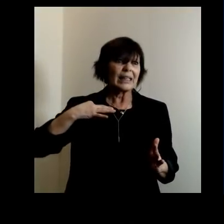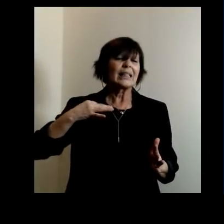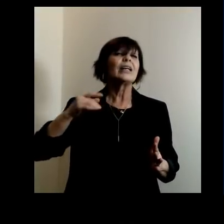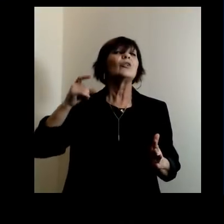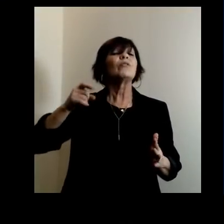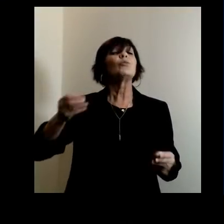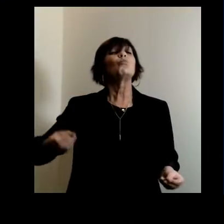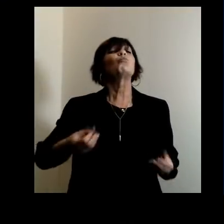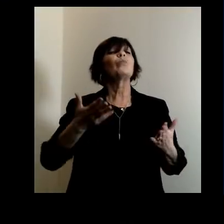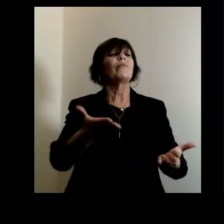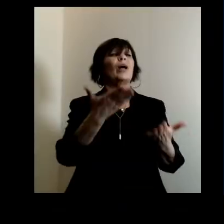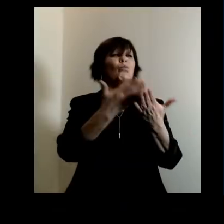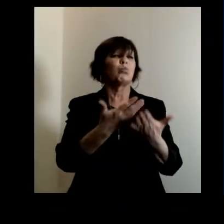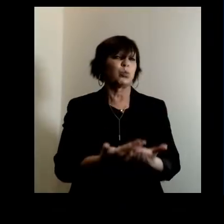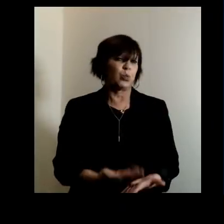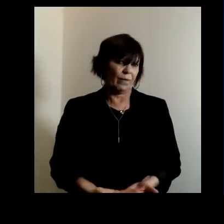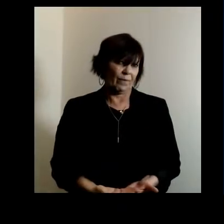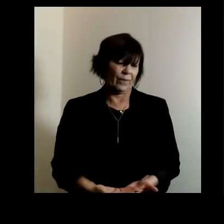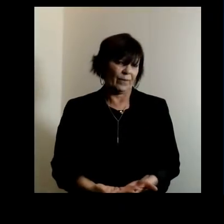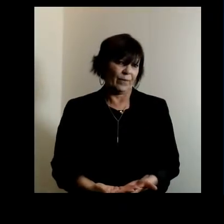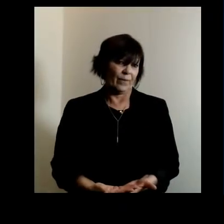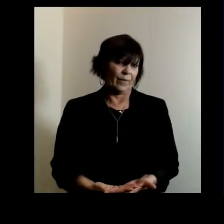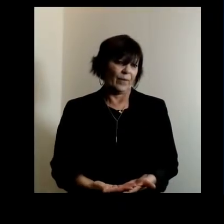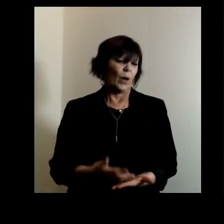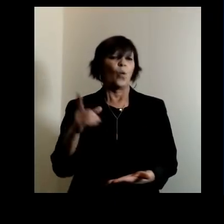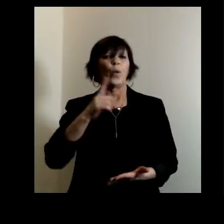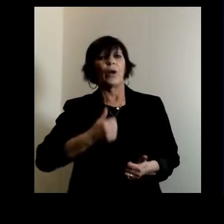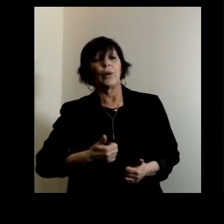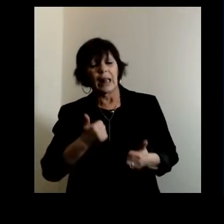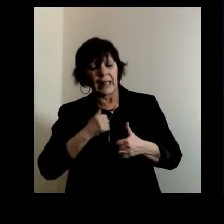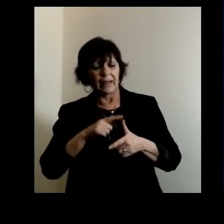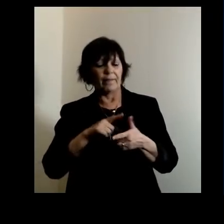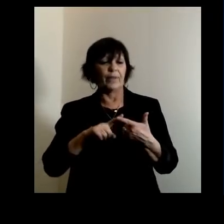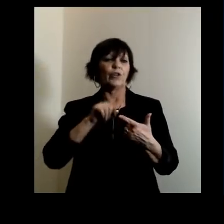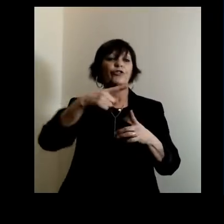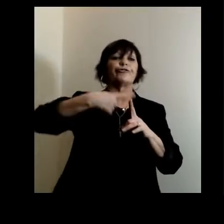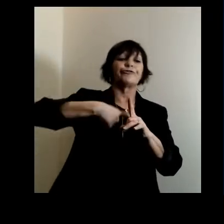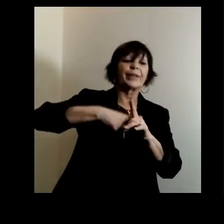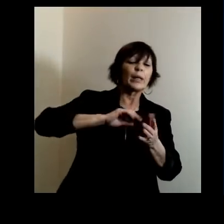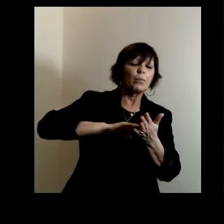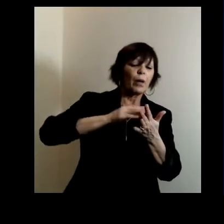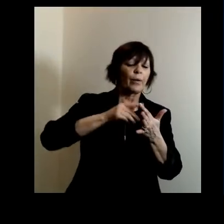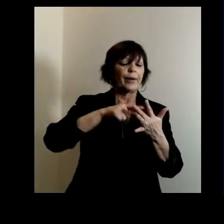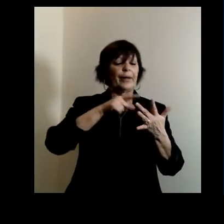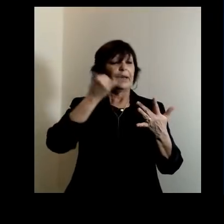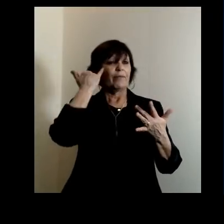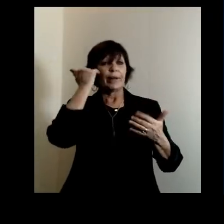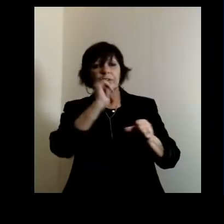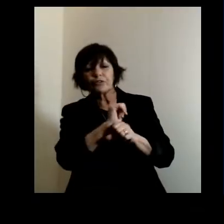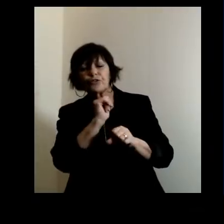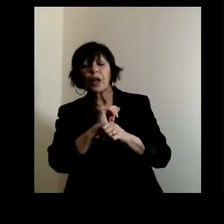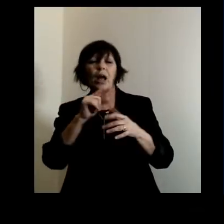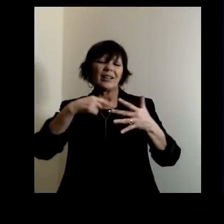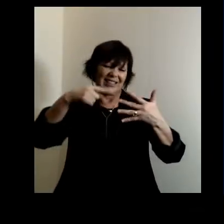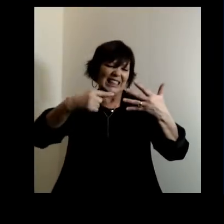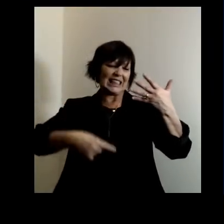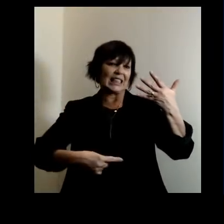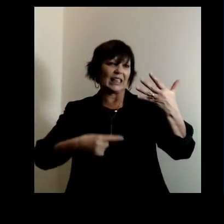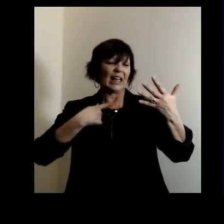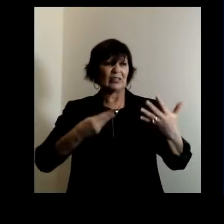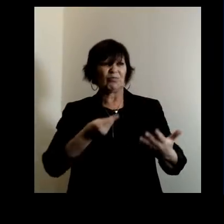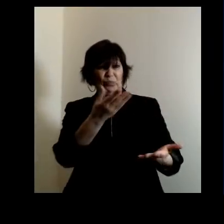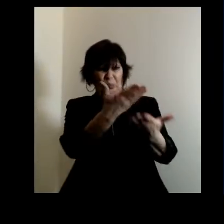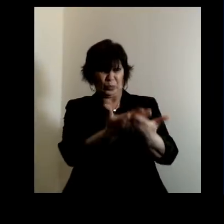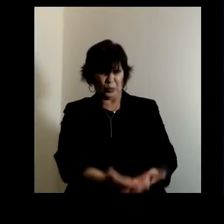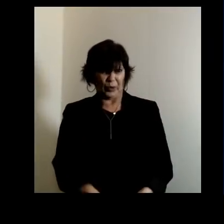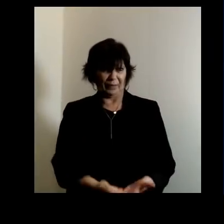have to provide verification with regards to where you live, your rent, if you do have a job, what your job is, if you've lost your